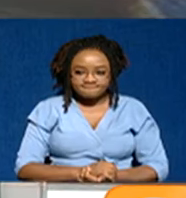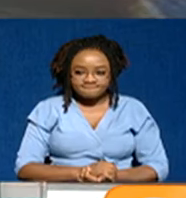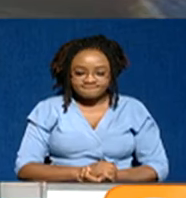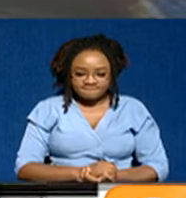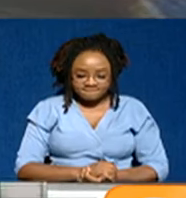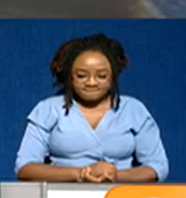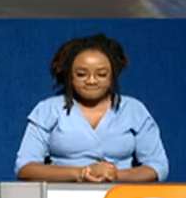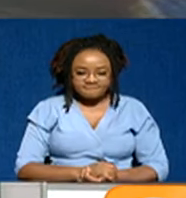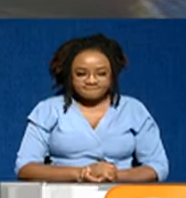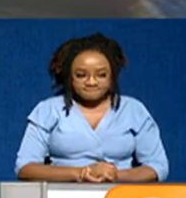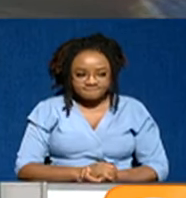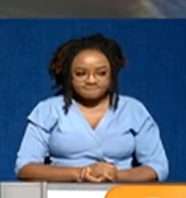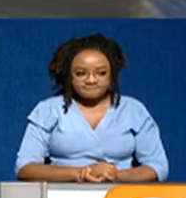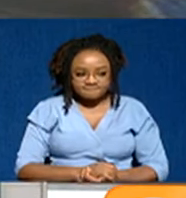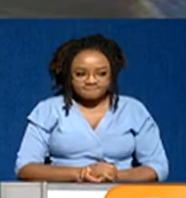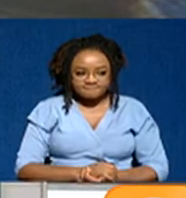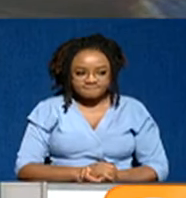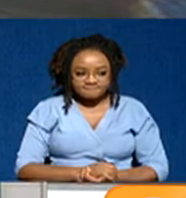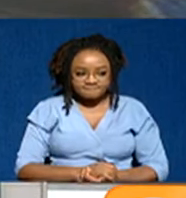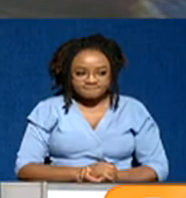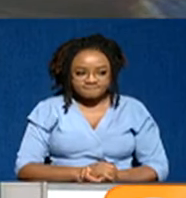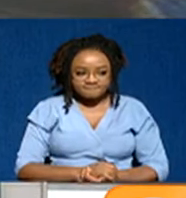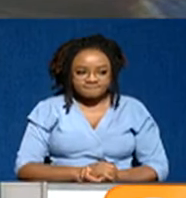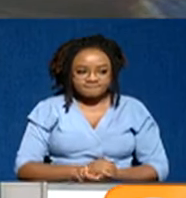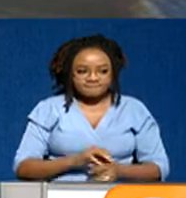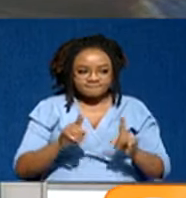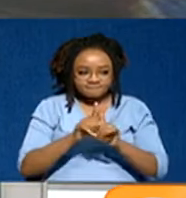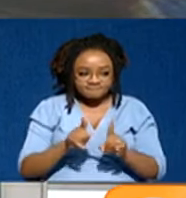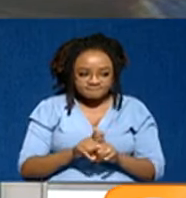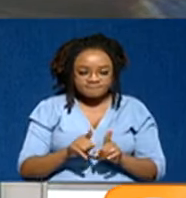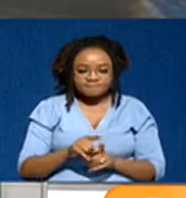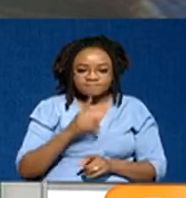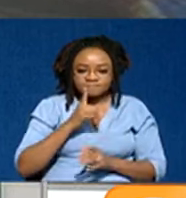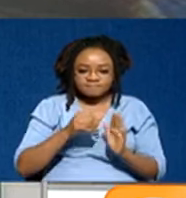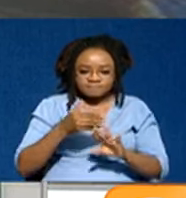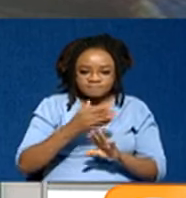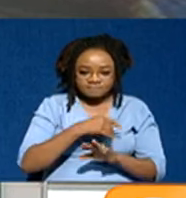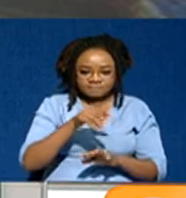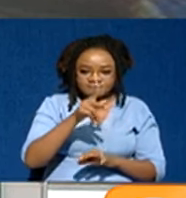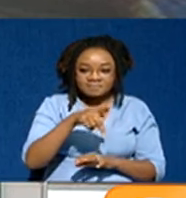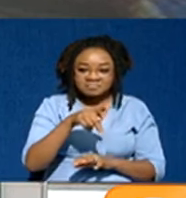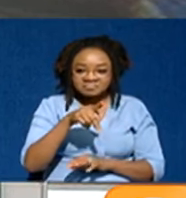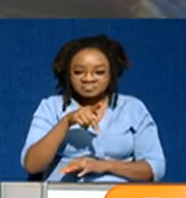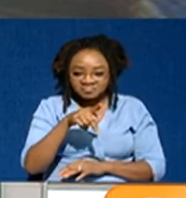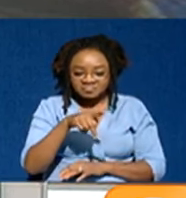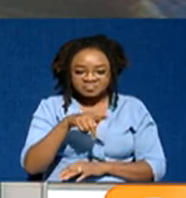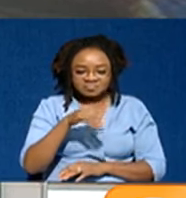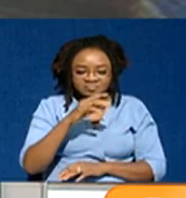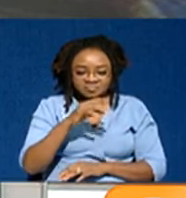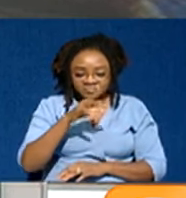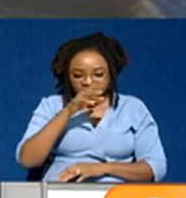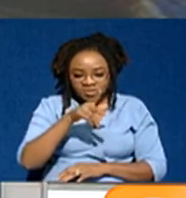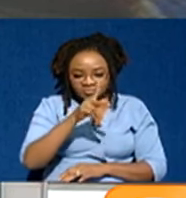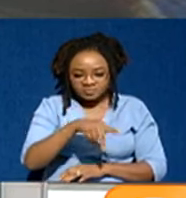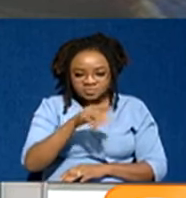Nairobi Magistrate Criminal Division Dolphina Alego has granted former Nairobi Provincial Commissioner Davis Nathan Chelogoi a bond